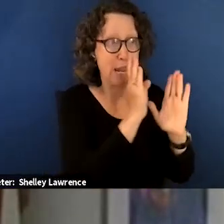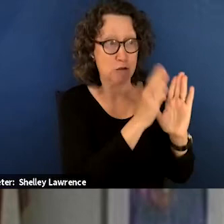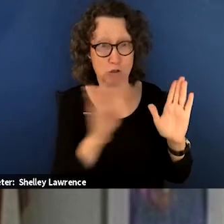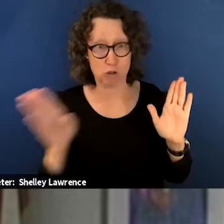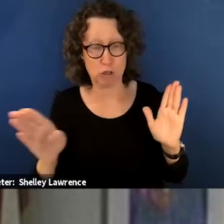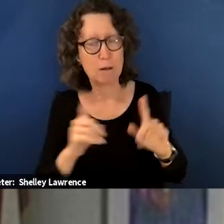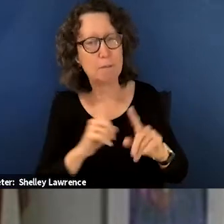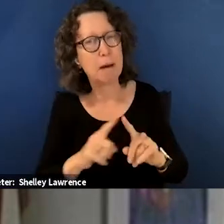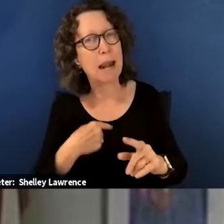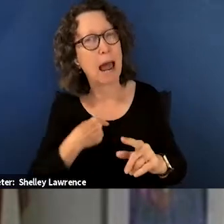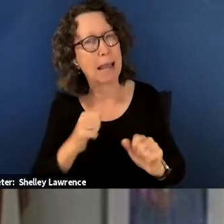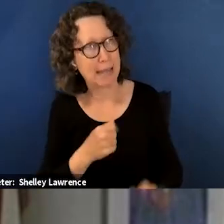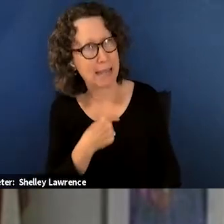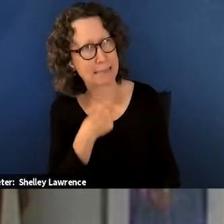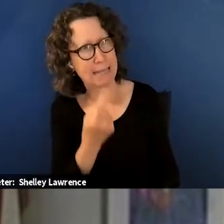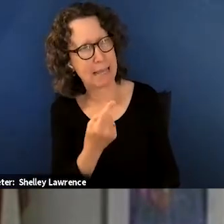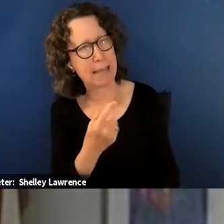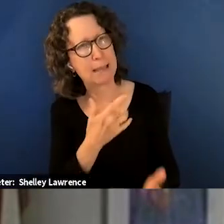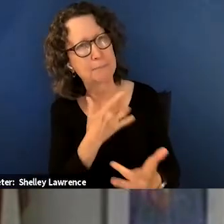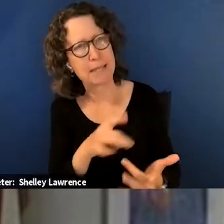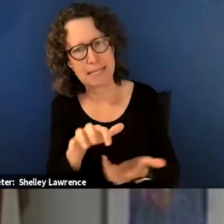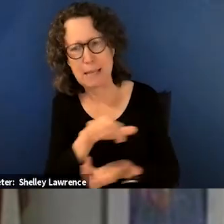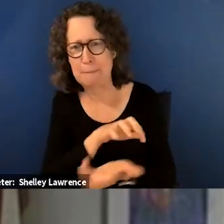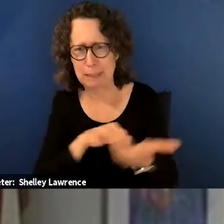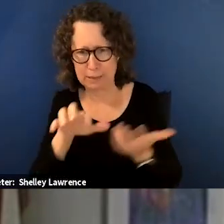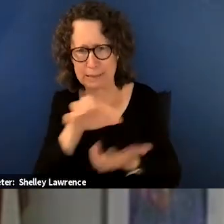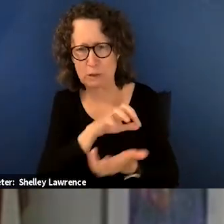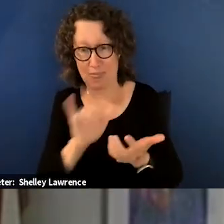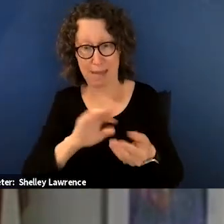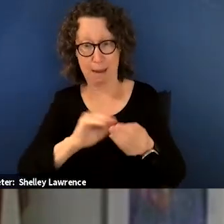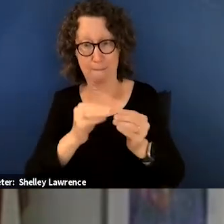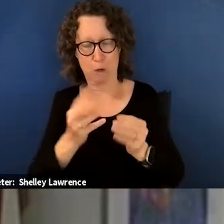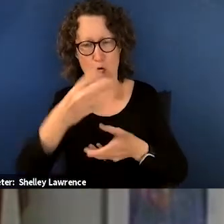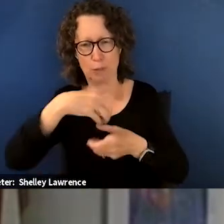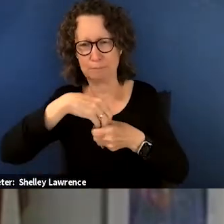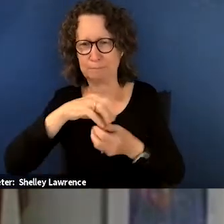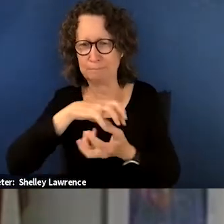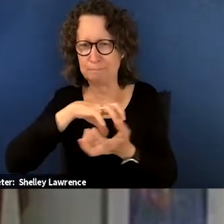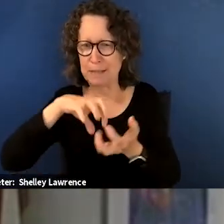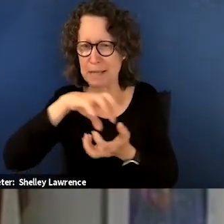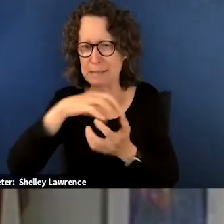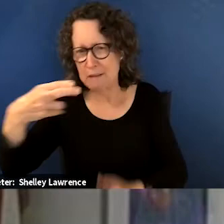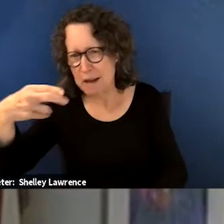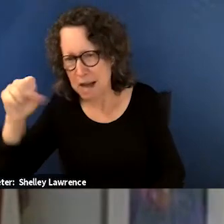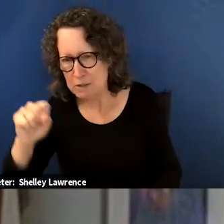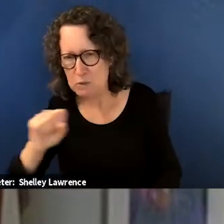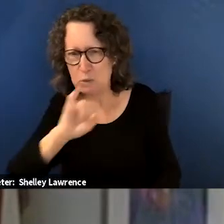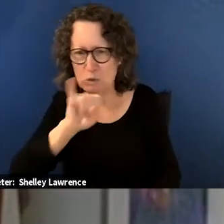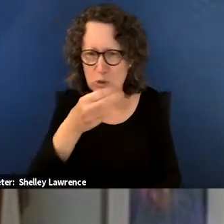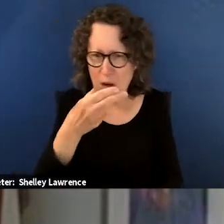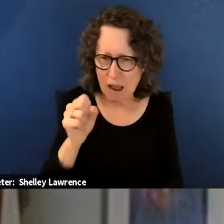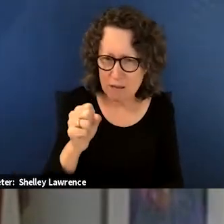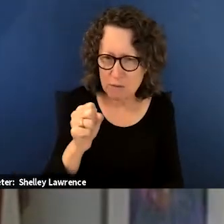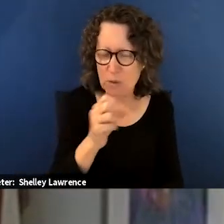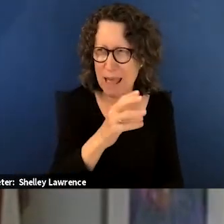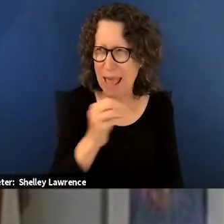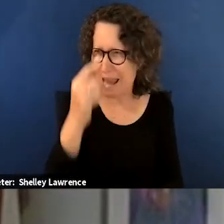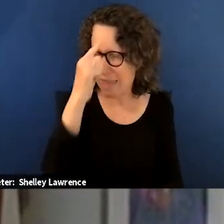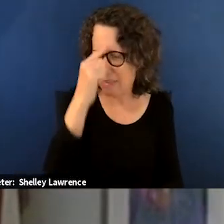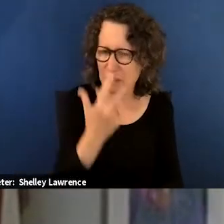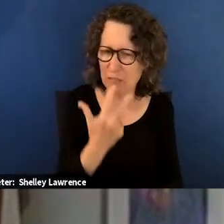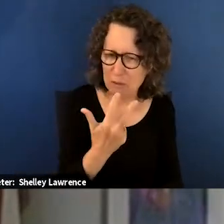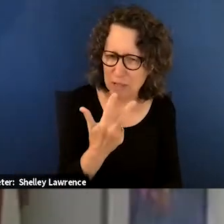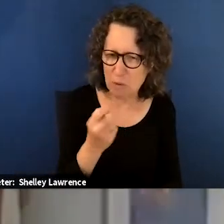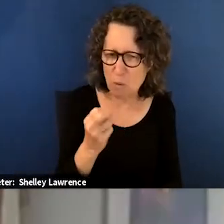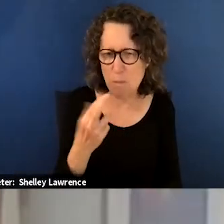you is that is a mixture of high school, junior high, and I think 3 or